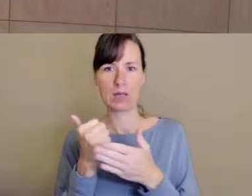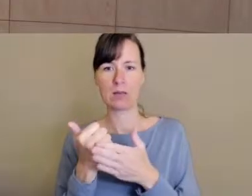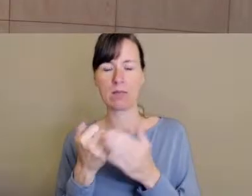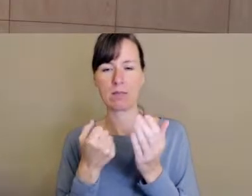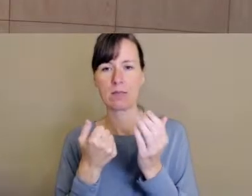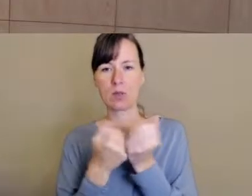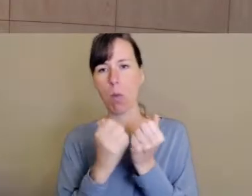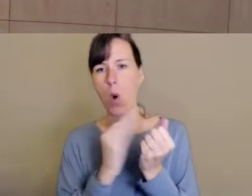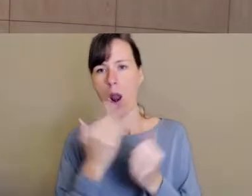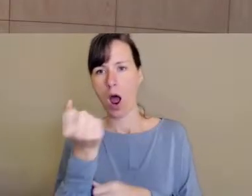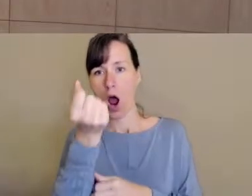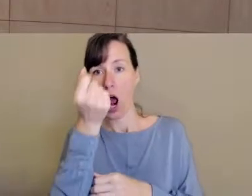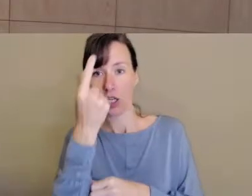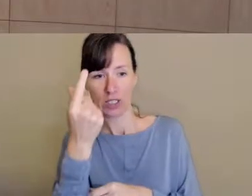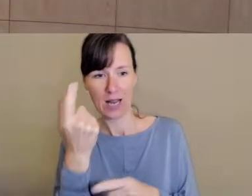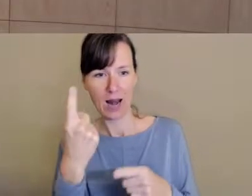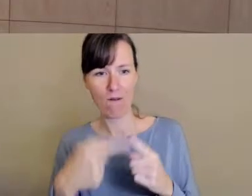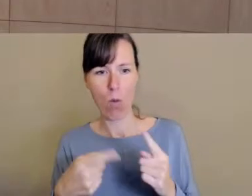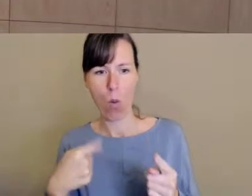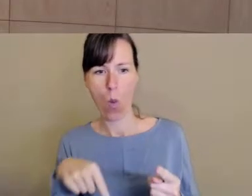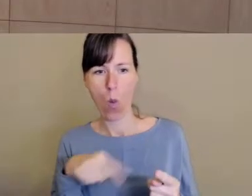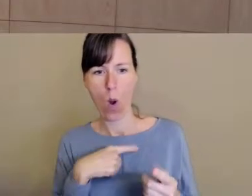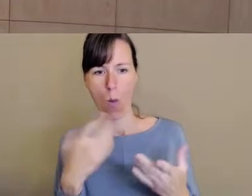the motion that's on the floor?